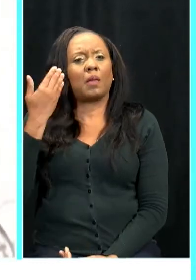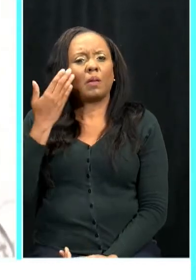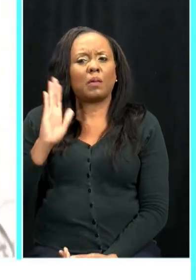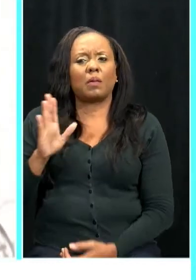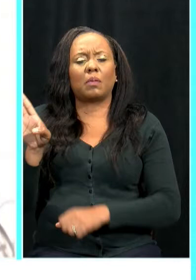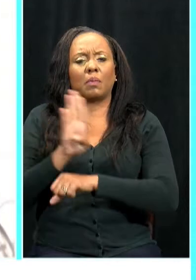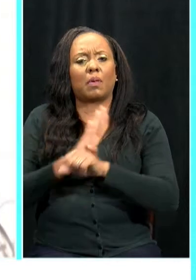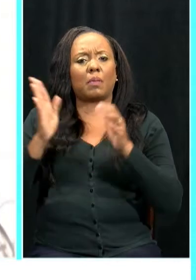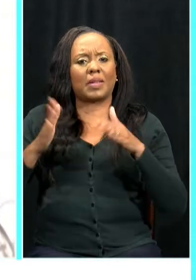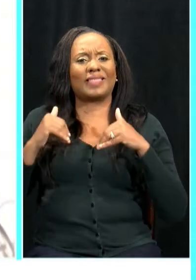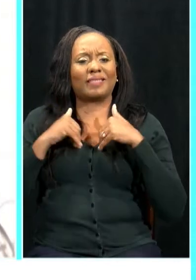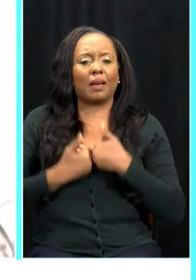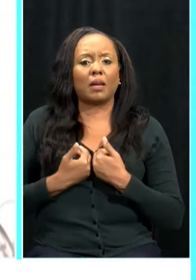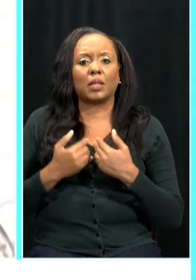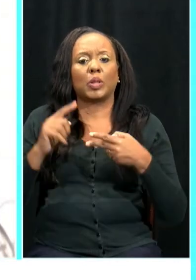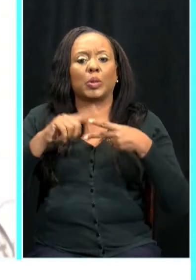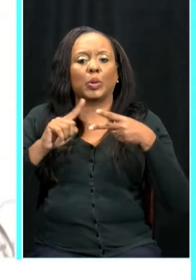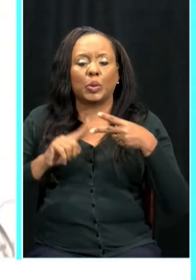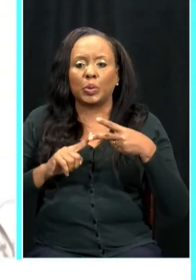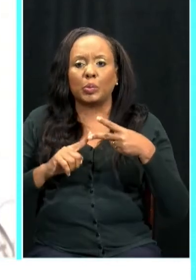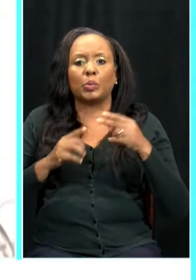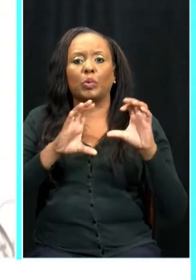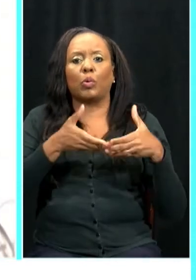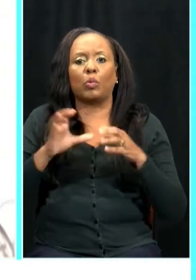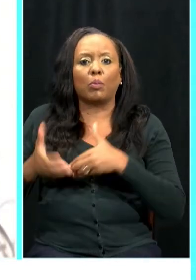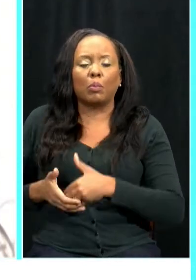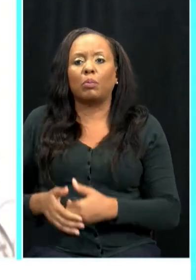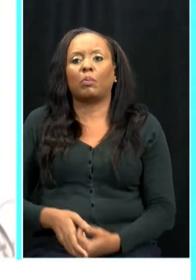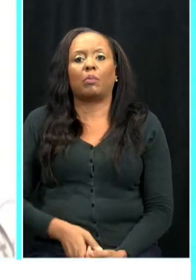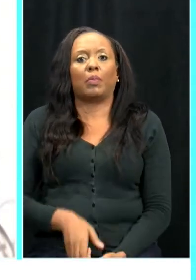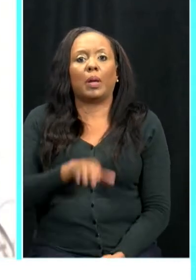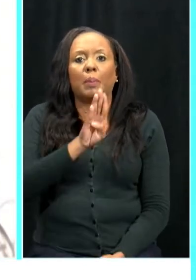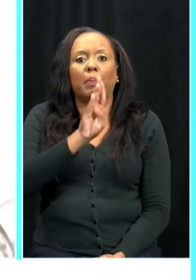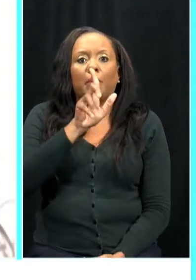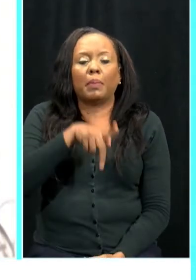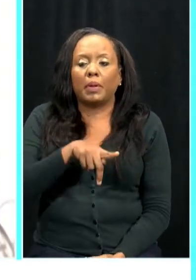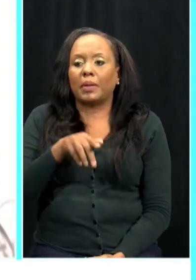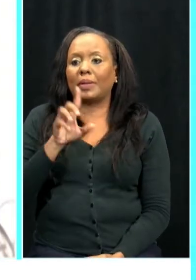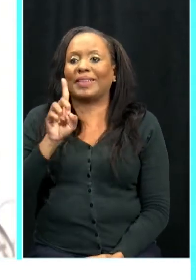that there's another party in the race.